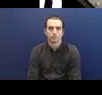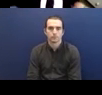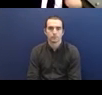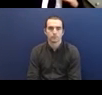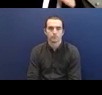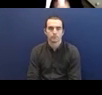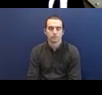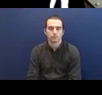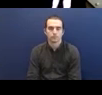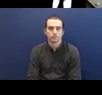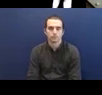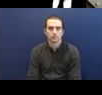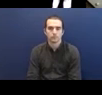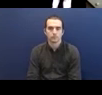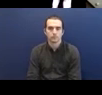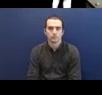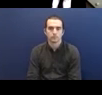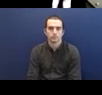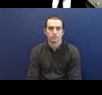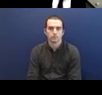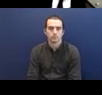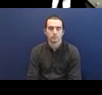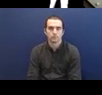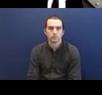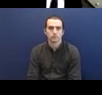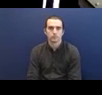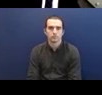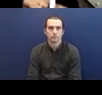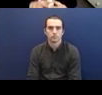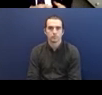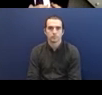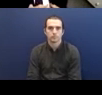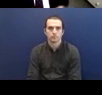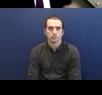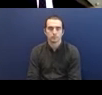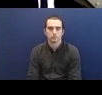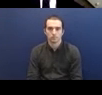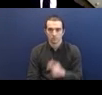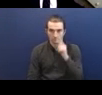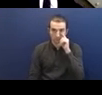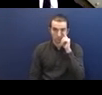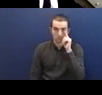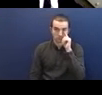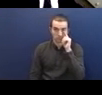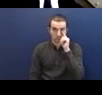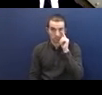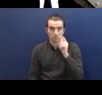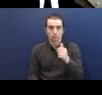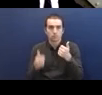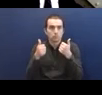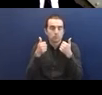Okay, so one thing that would make the school more inclusive than it was there. Let's read a few of those out, shall we?